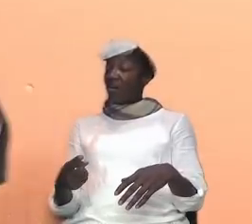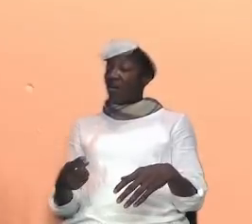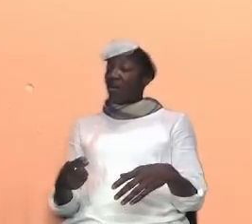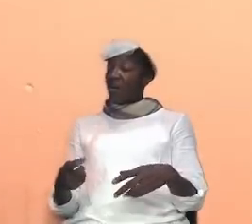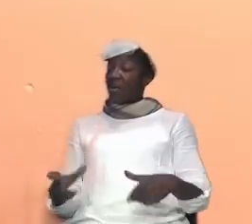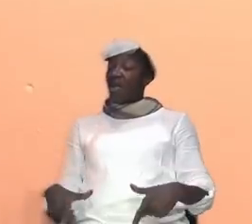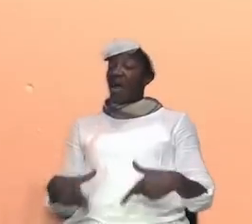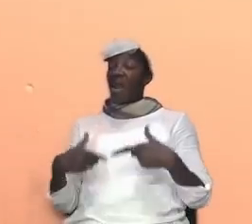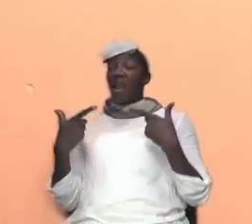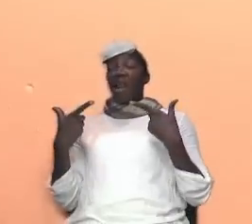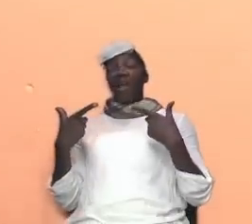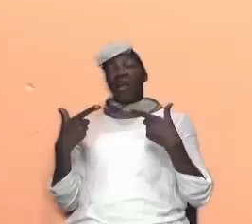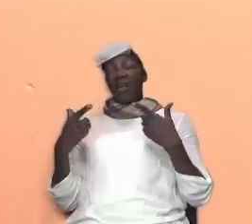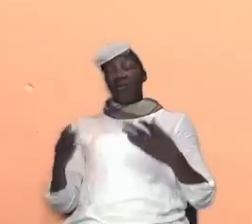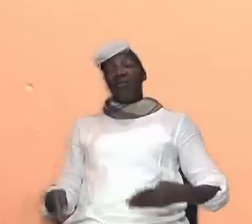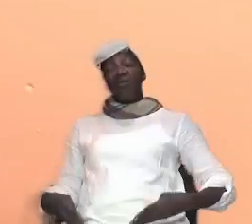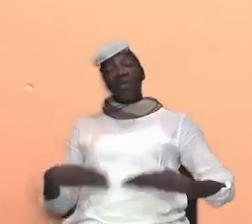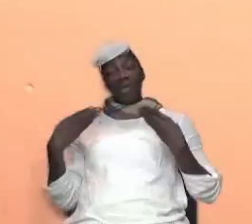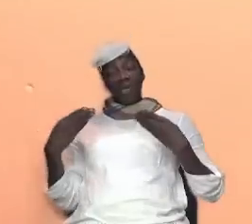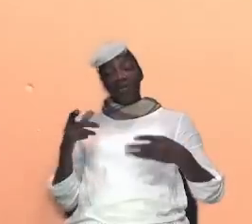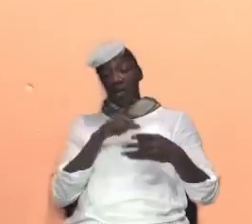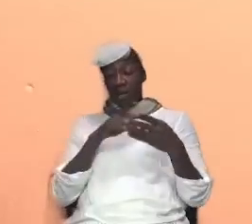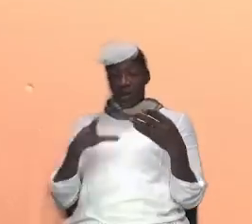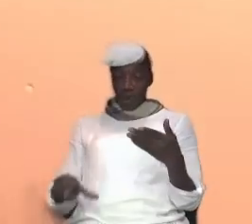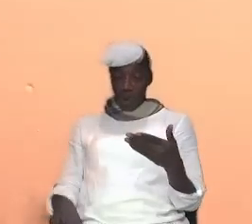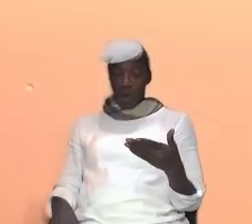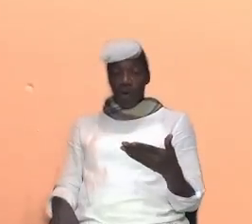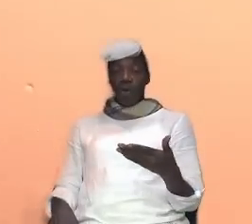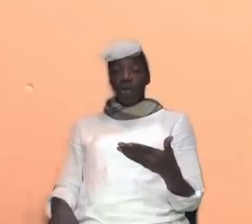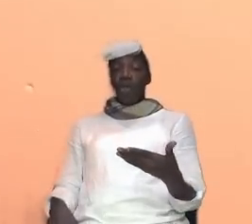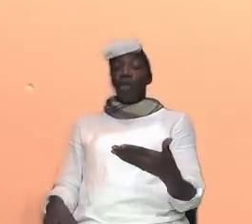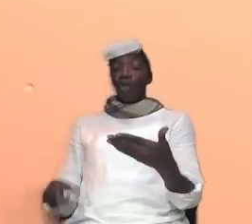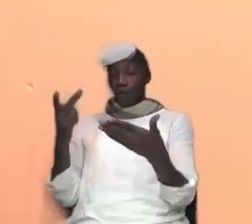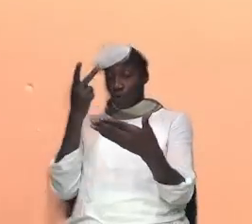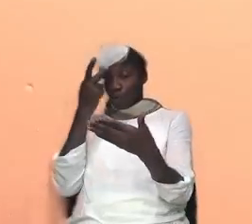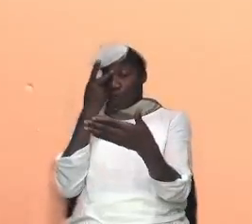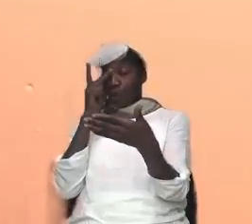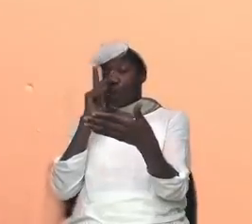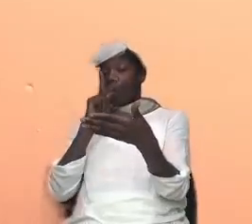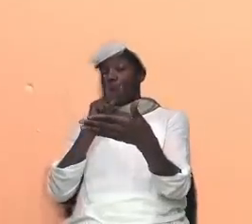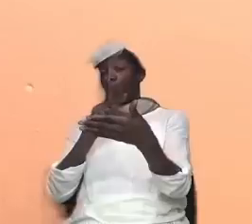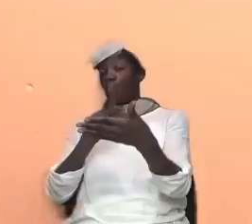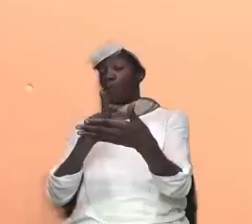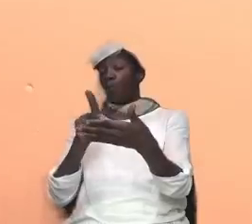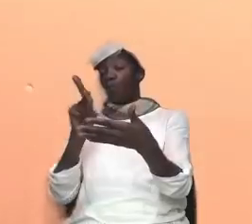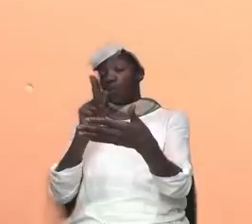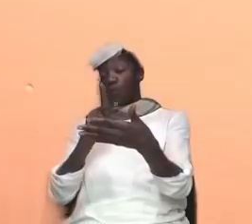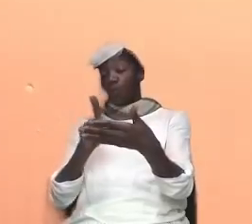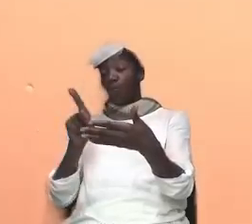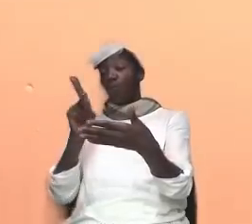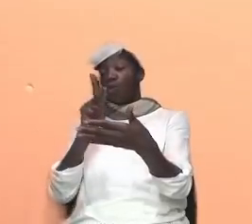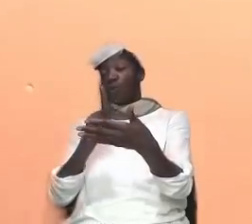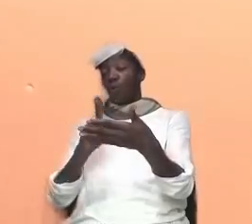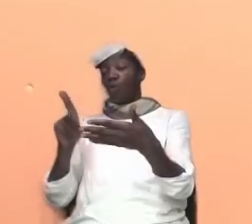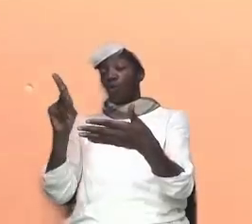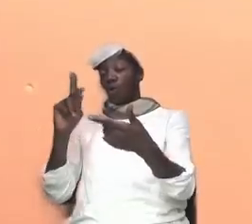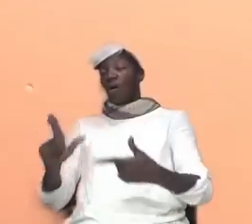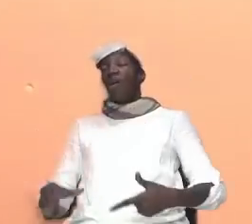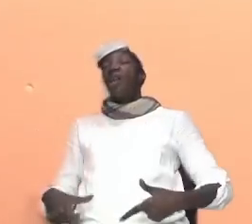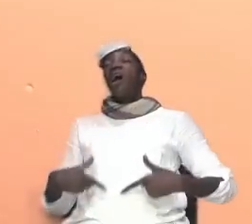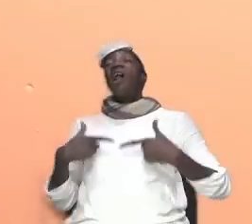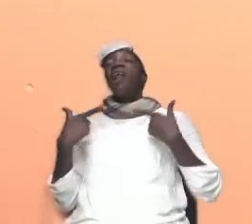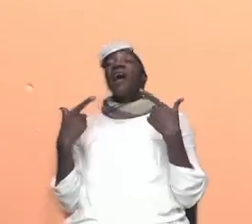to assess us thoroughly, a number of questions naturally